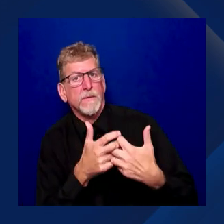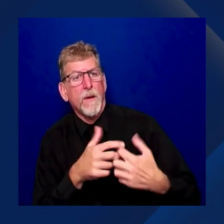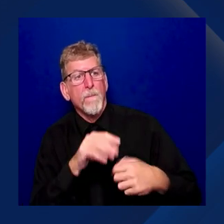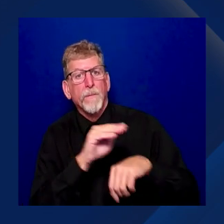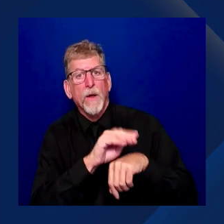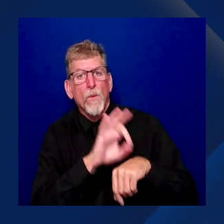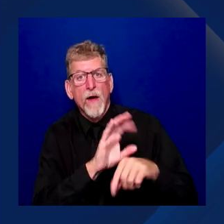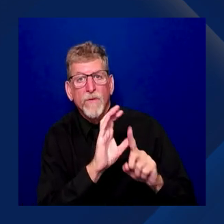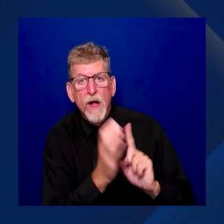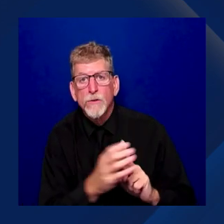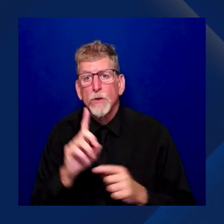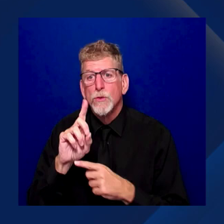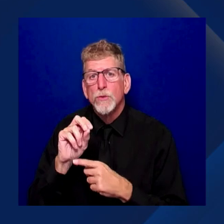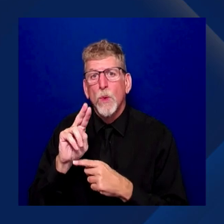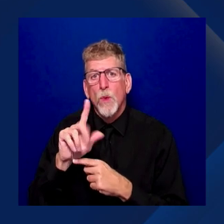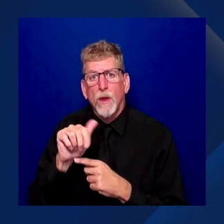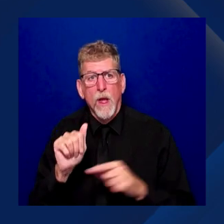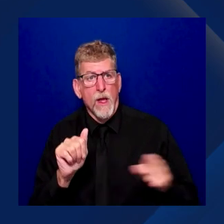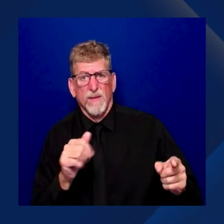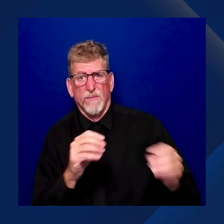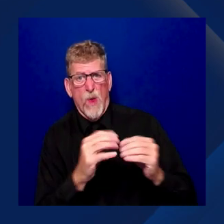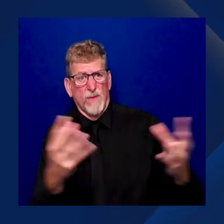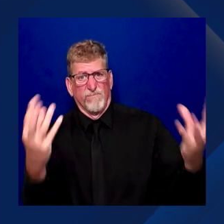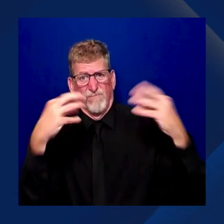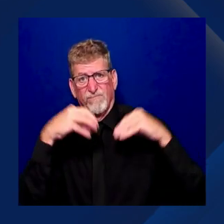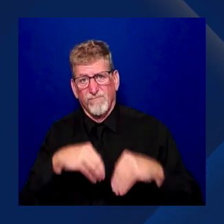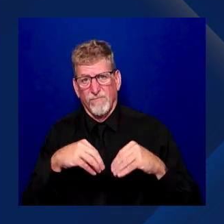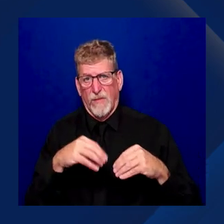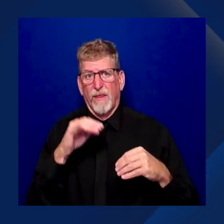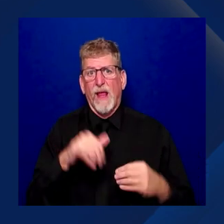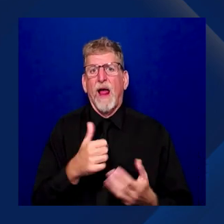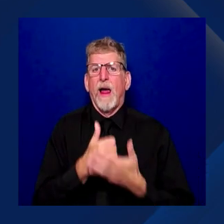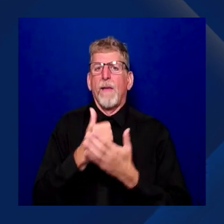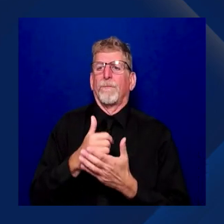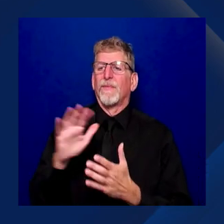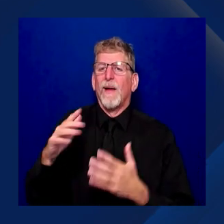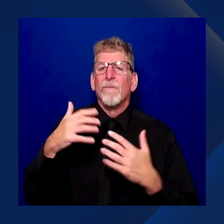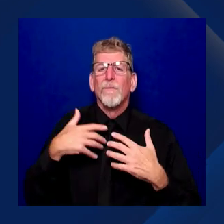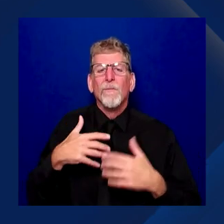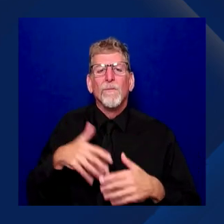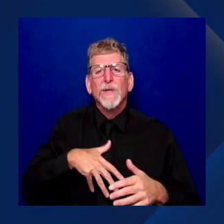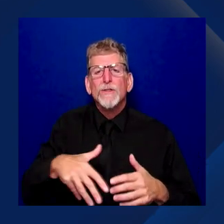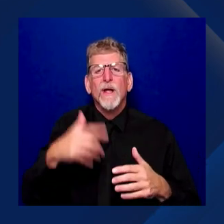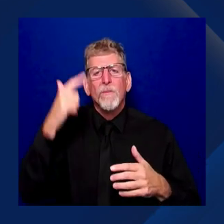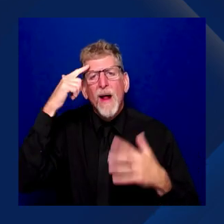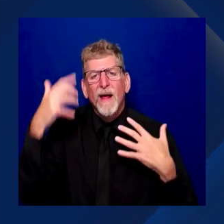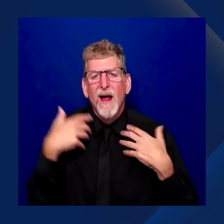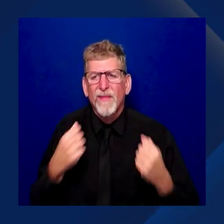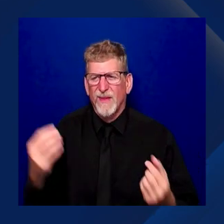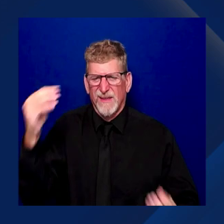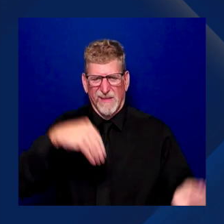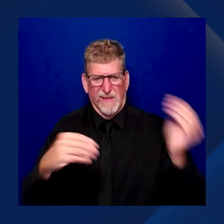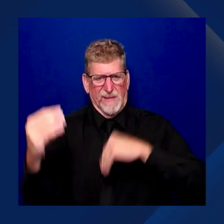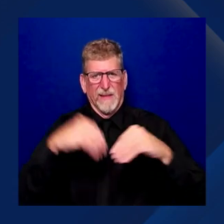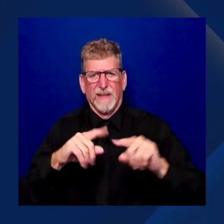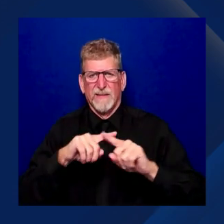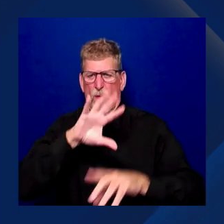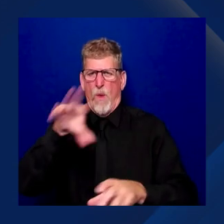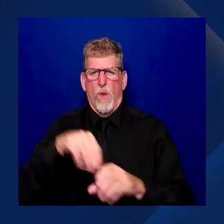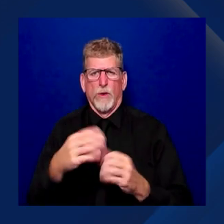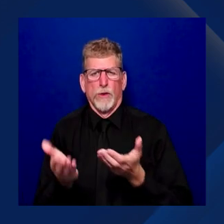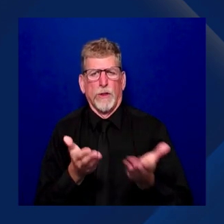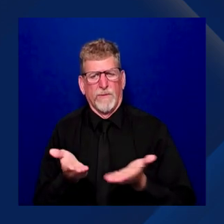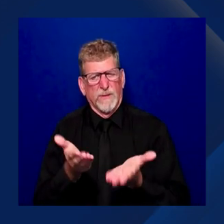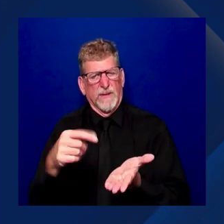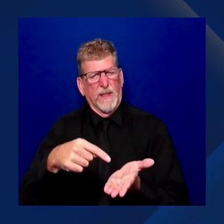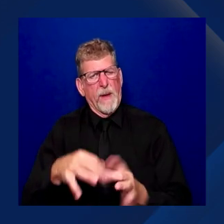and wraparound services are some of the important aspects of this act, because our alliance are the experts doing the work on